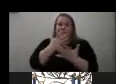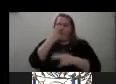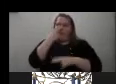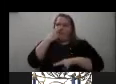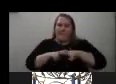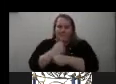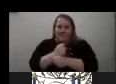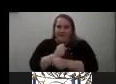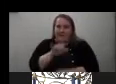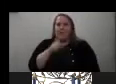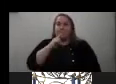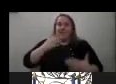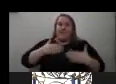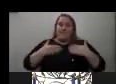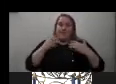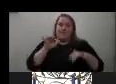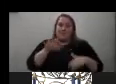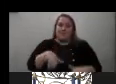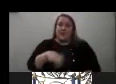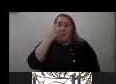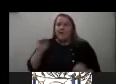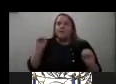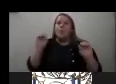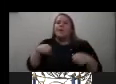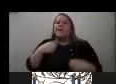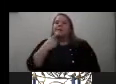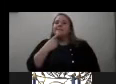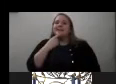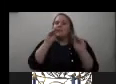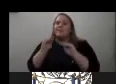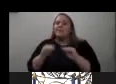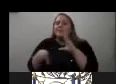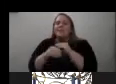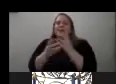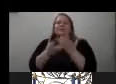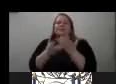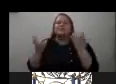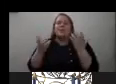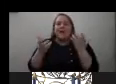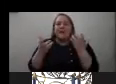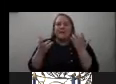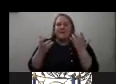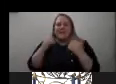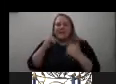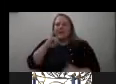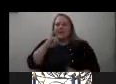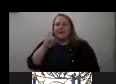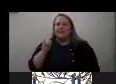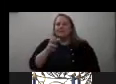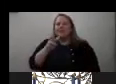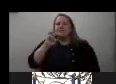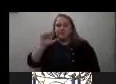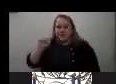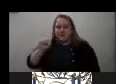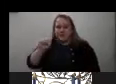was so happy to do it because no one could say I put too many jewels on it, because it was called Jewels. This is the